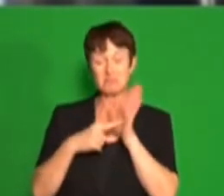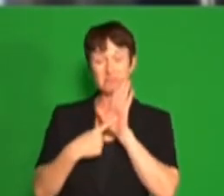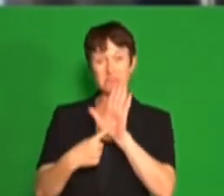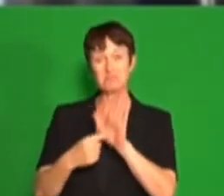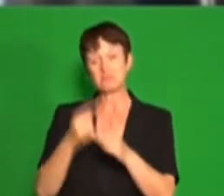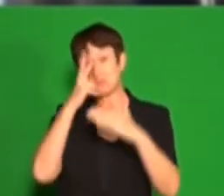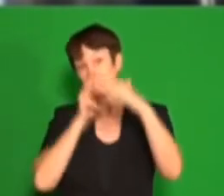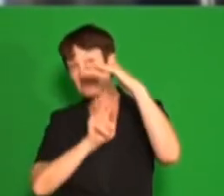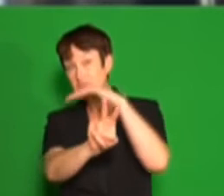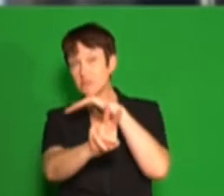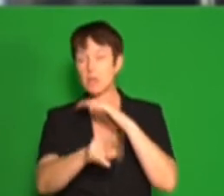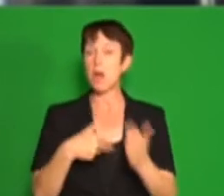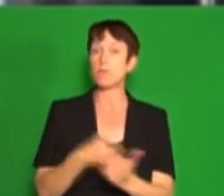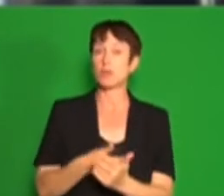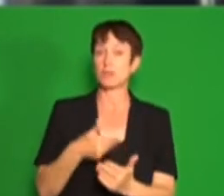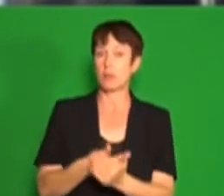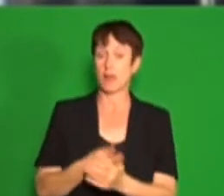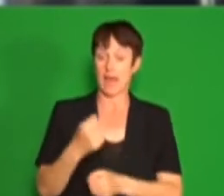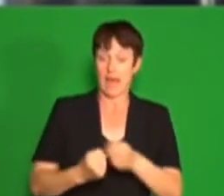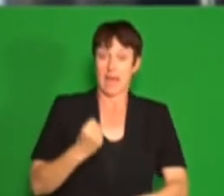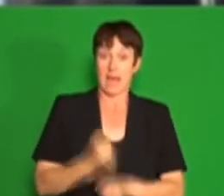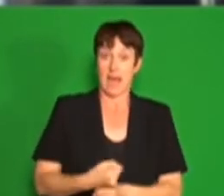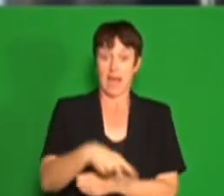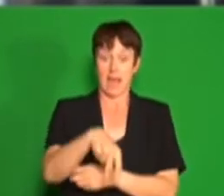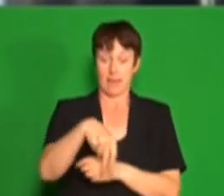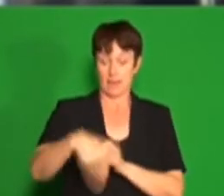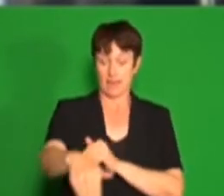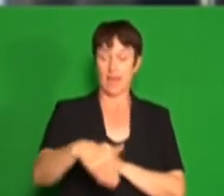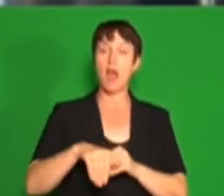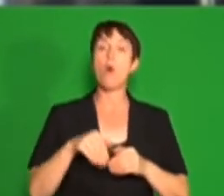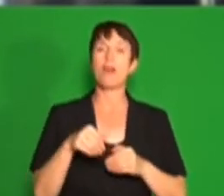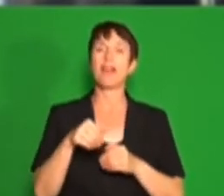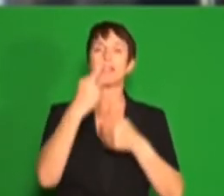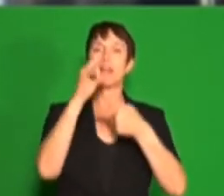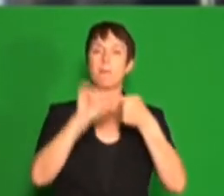in the second and third quarter of 2021.